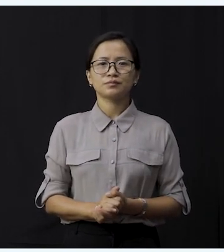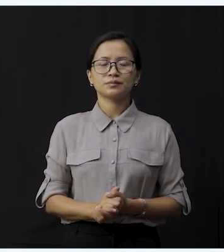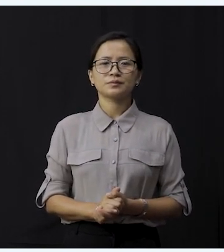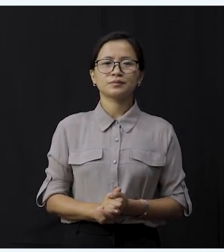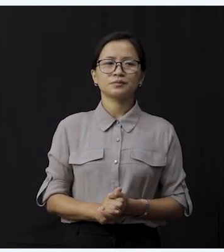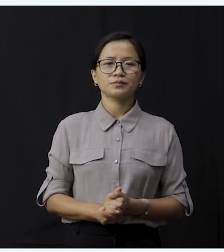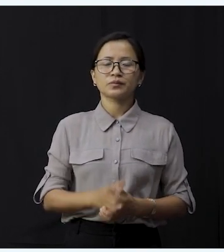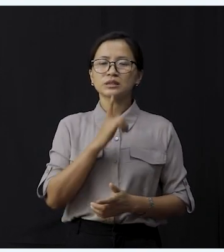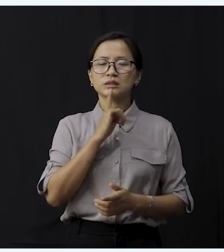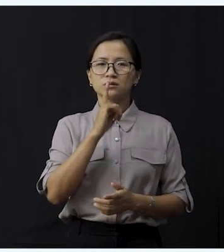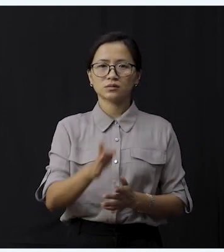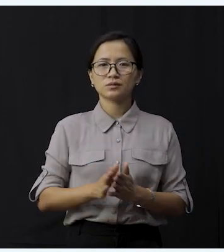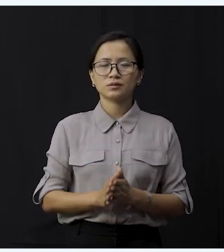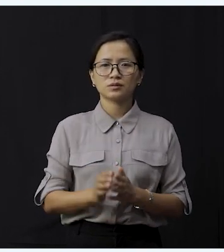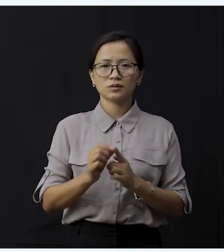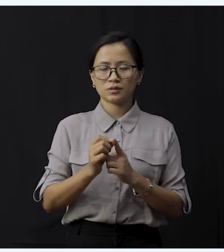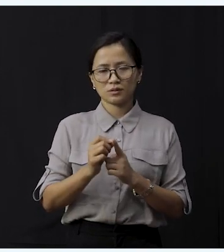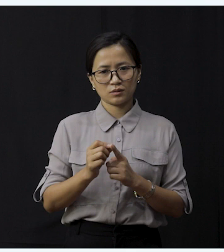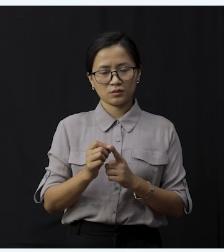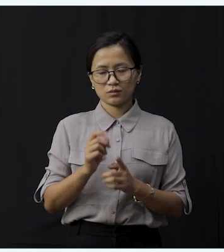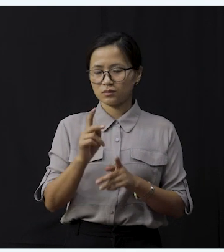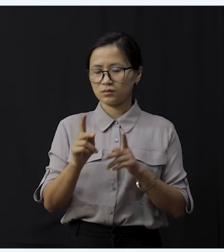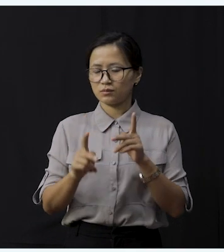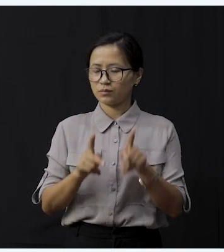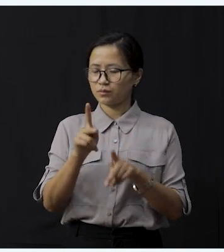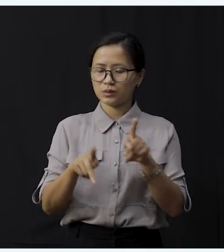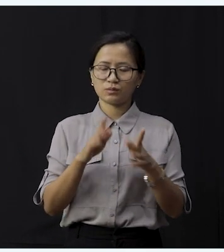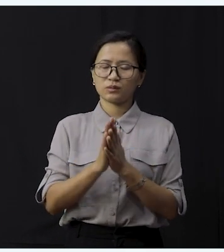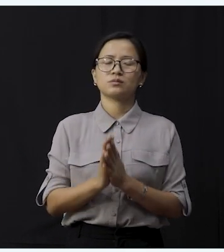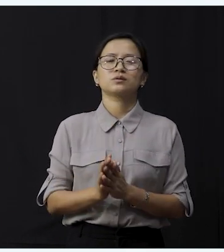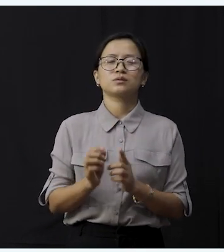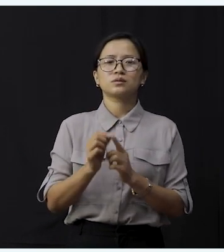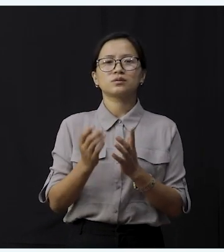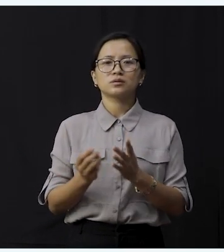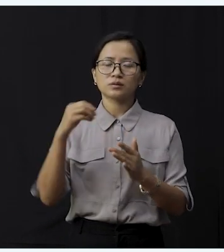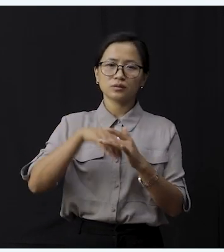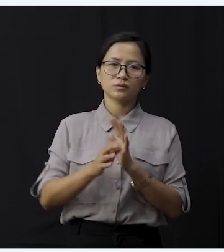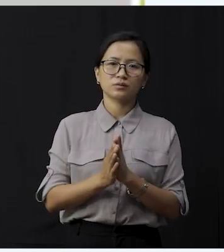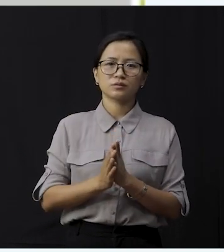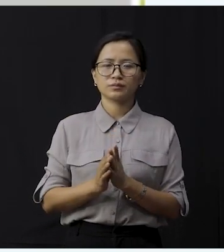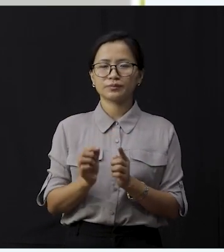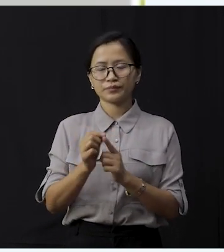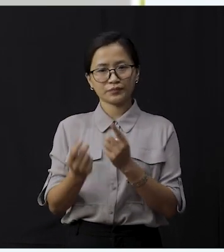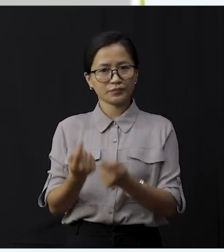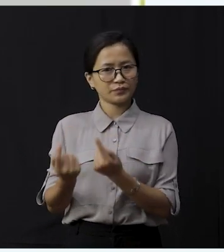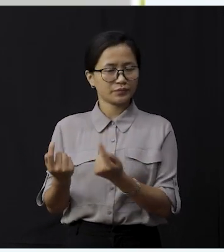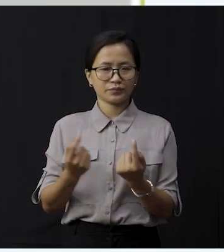So as I have told you, public property includes a hospital, a park, etc.